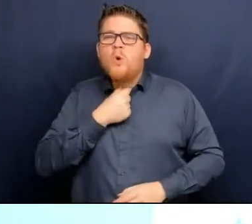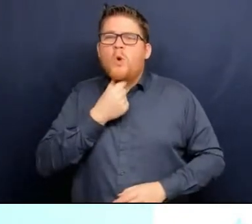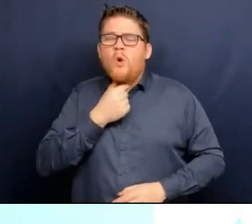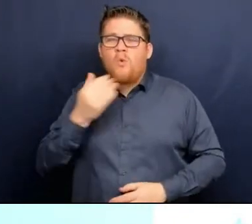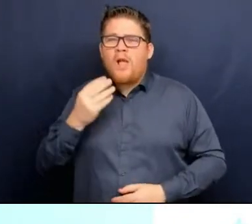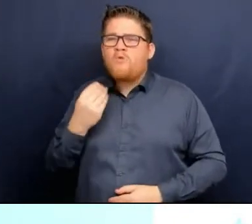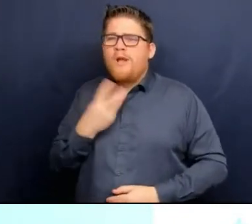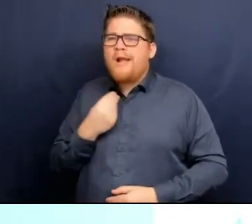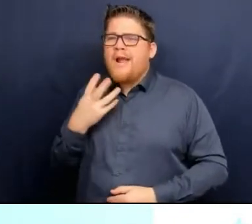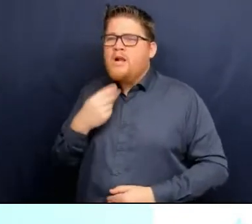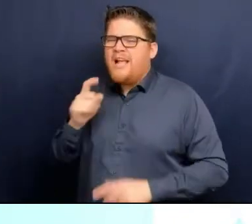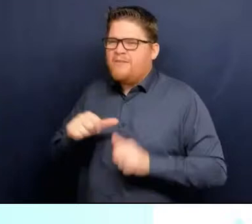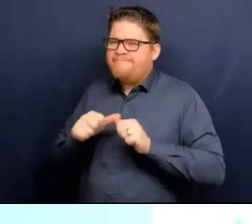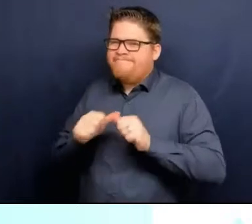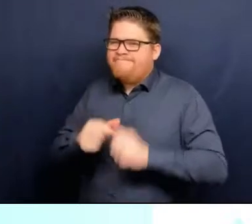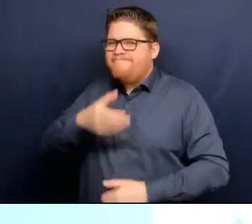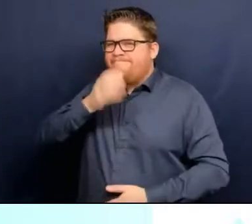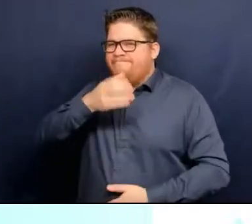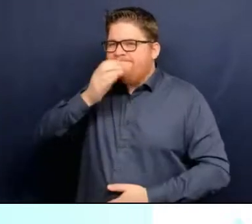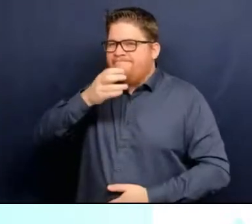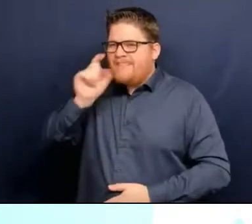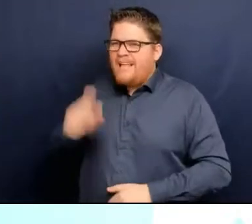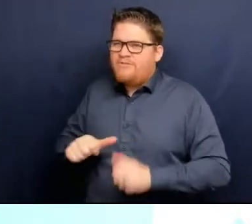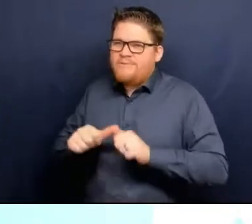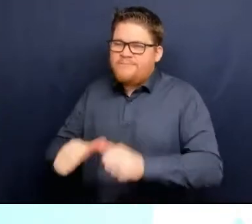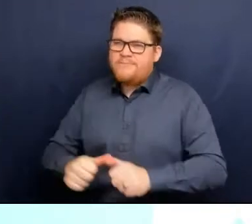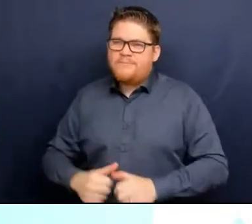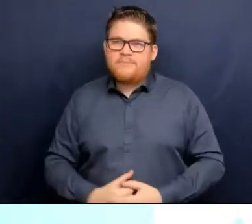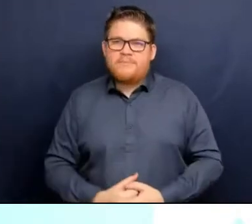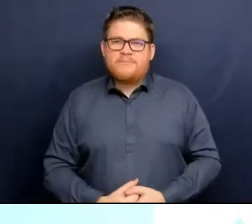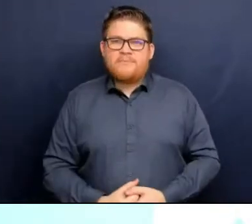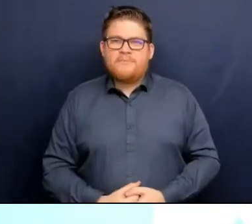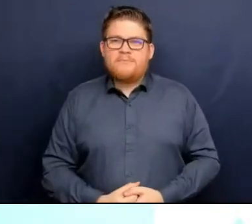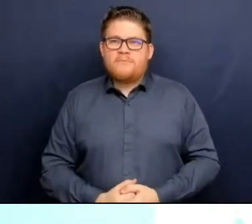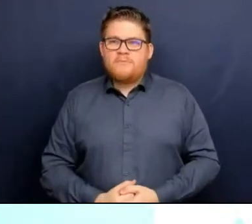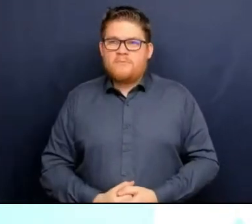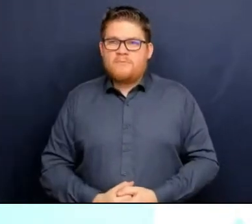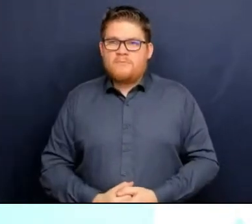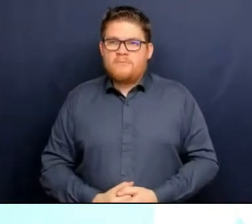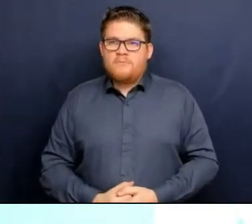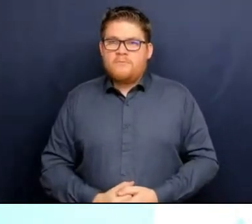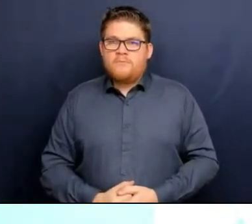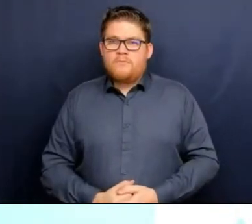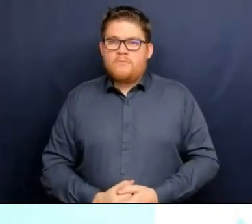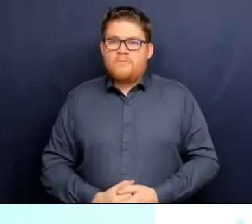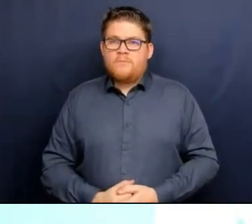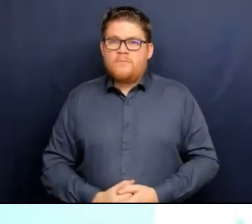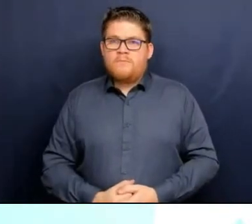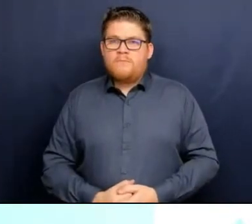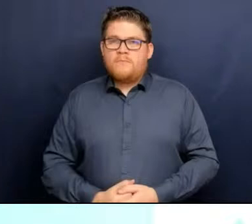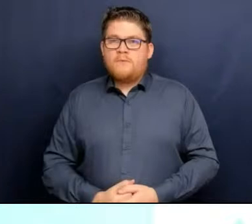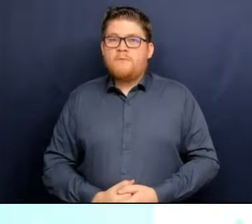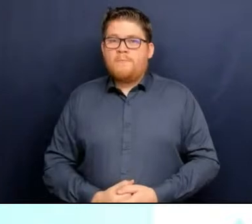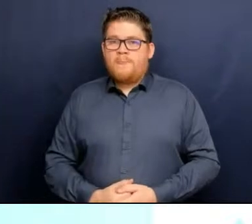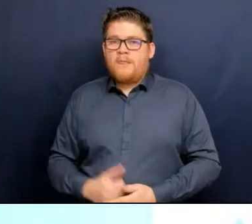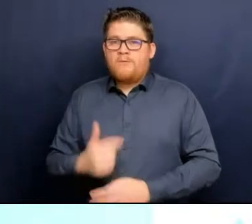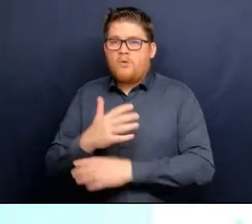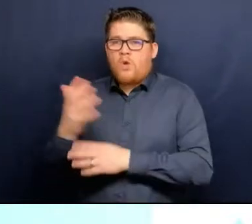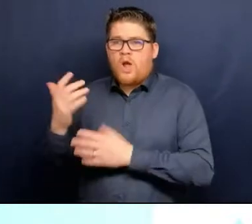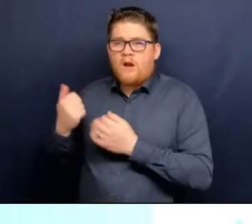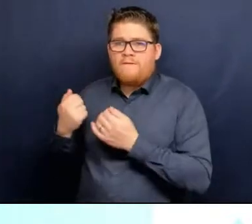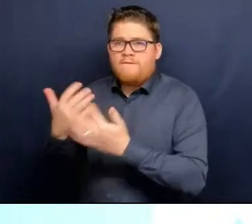the wildfires gave us an indication and a hint about how we could work together. The Abbott-Chapman report brought together